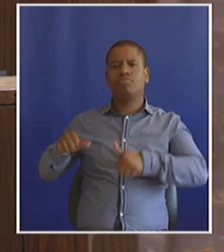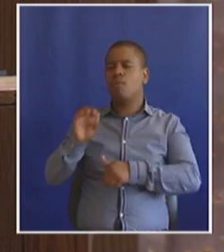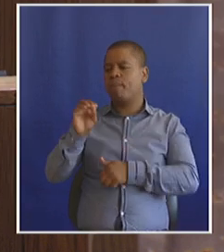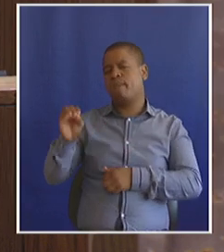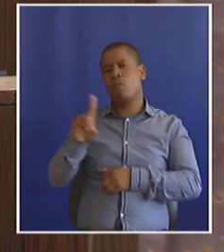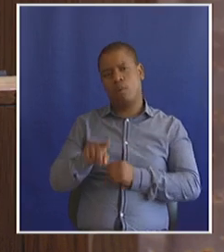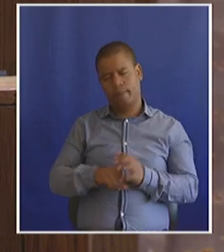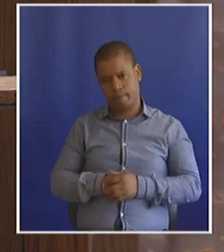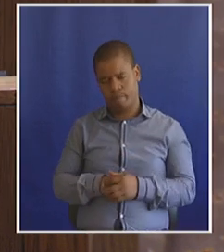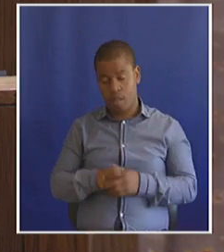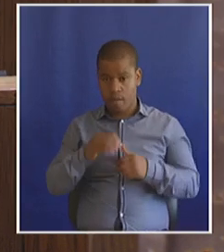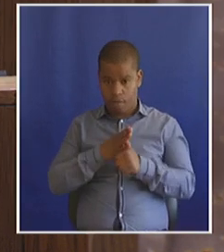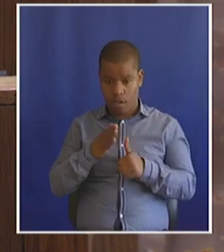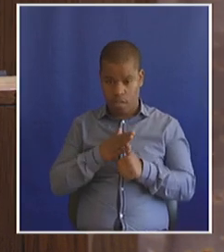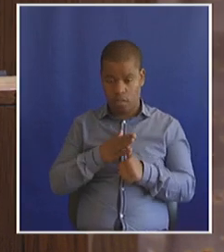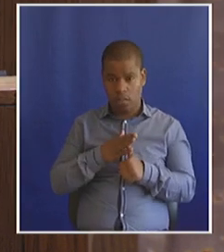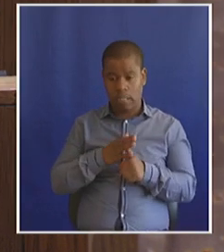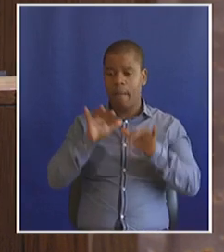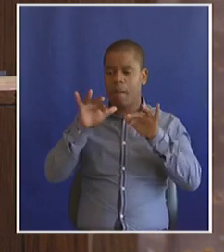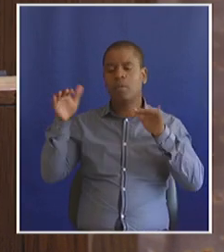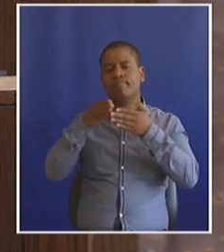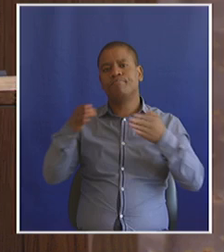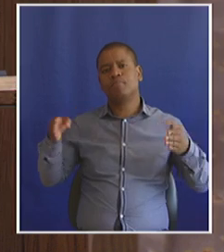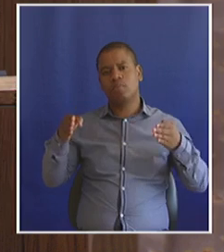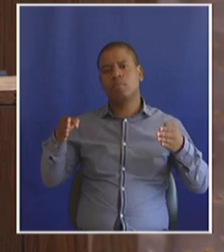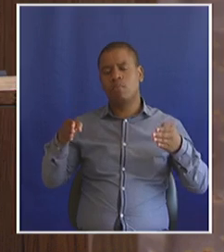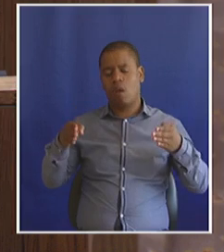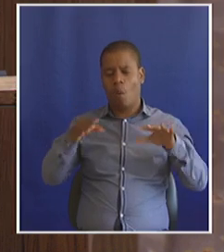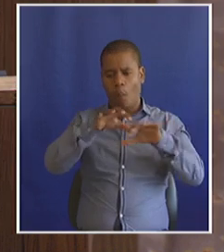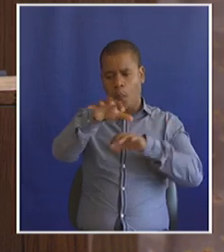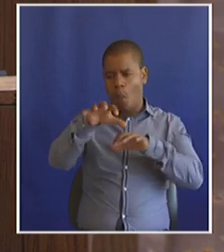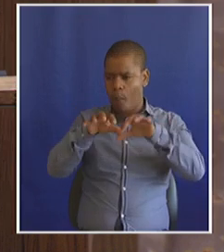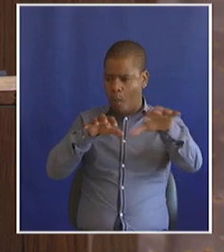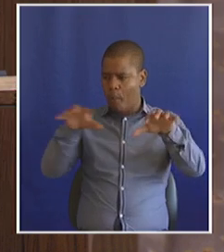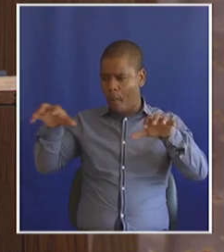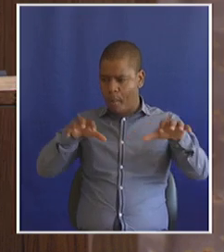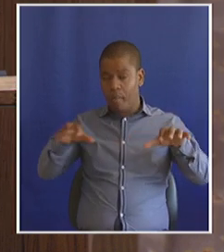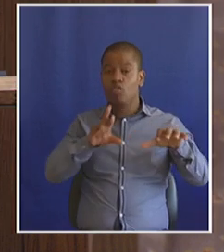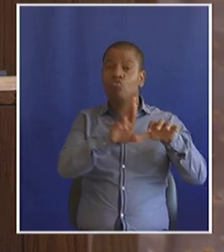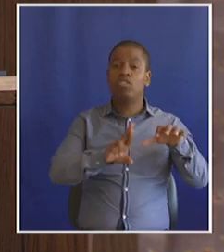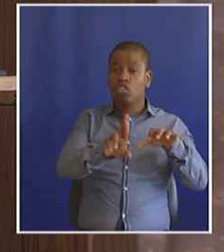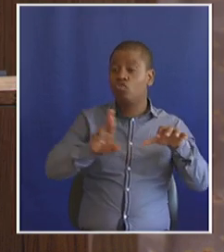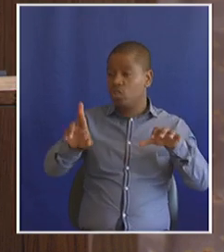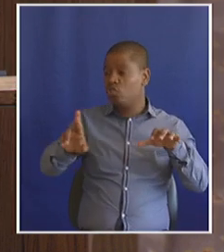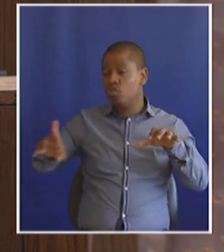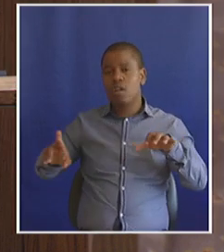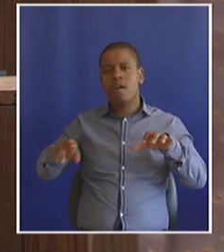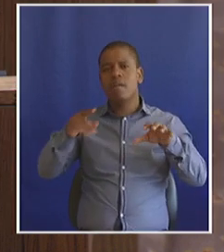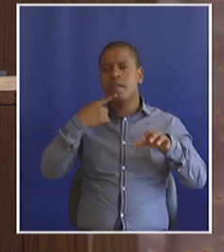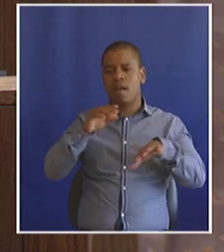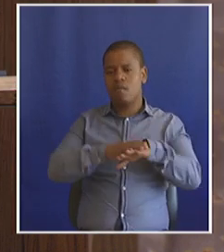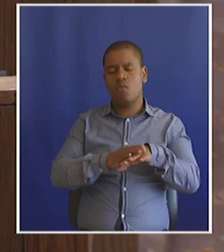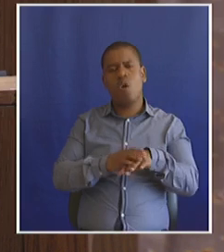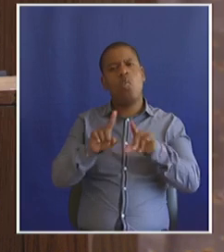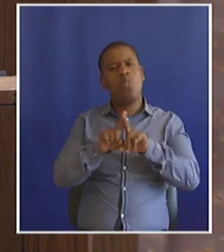firstly, the Department of Correctional Services is demarcated into regions, not provinces. But the figures for